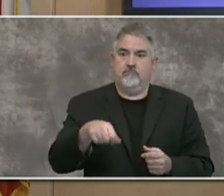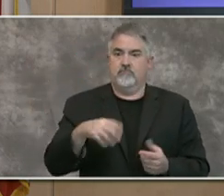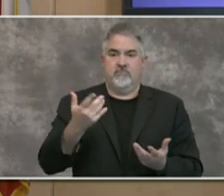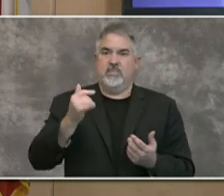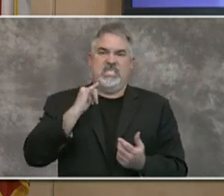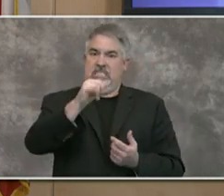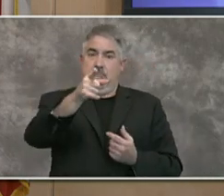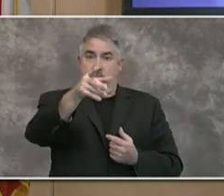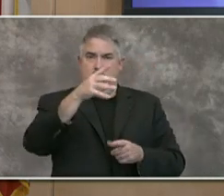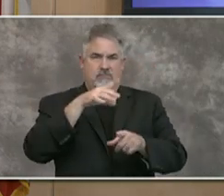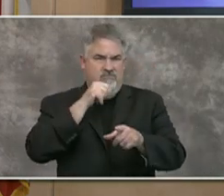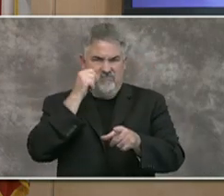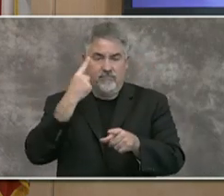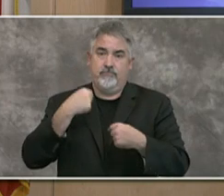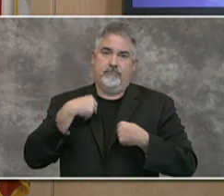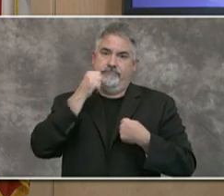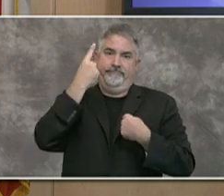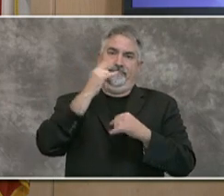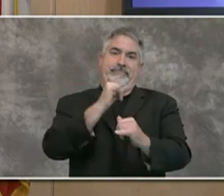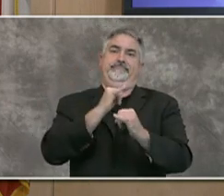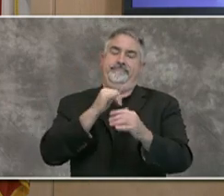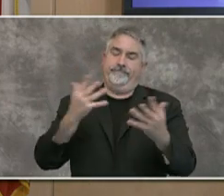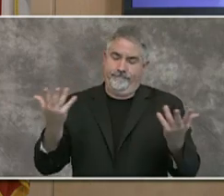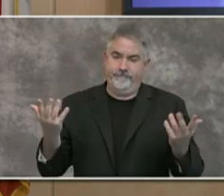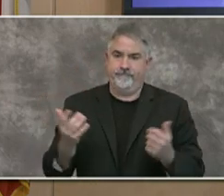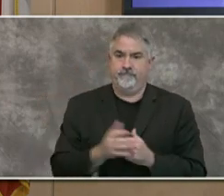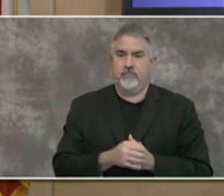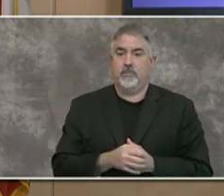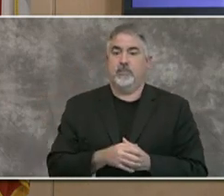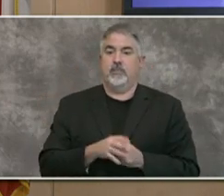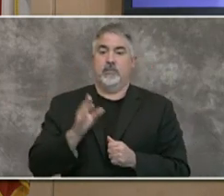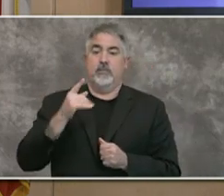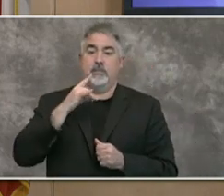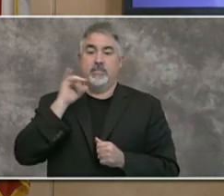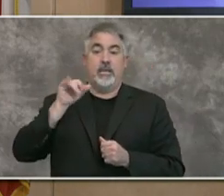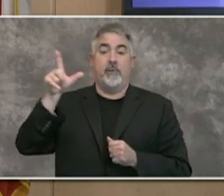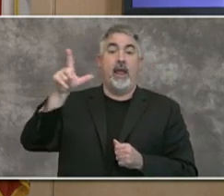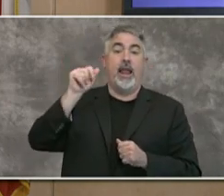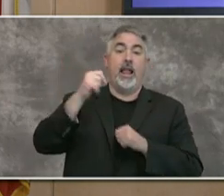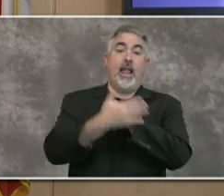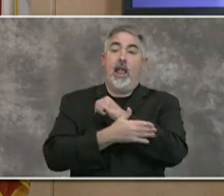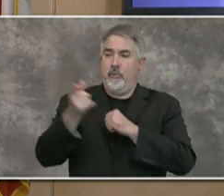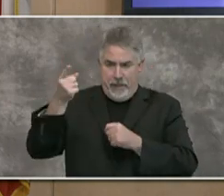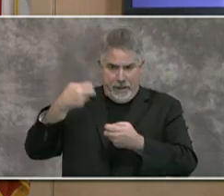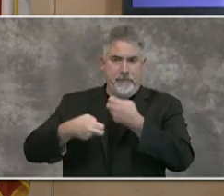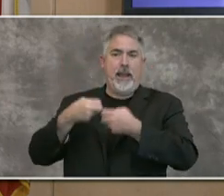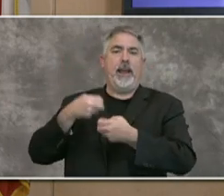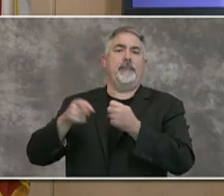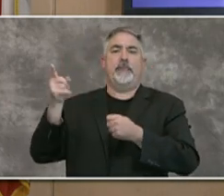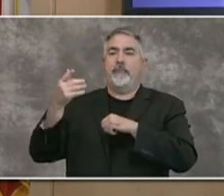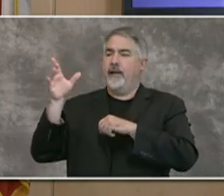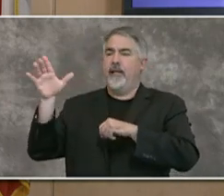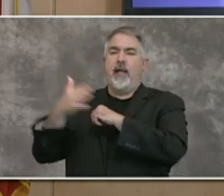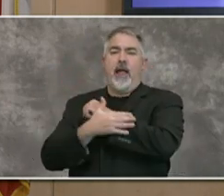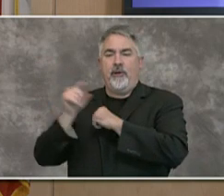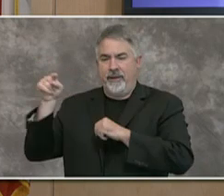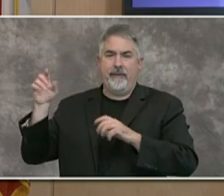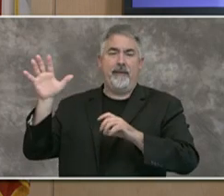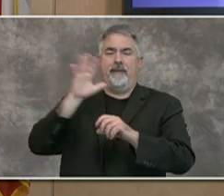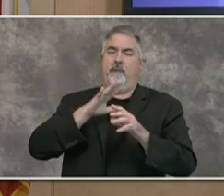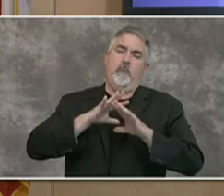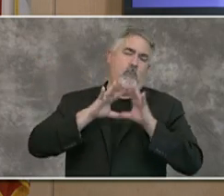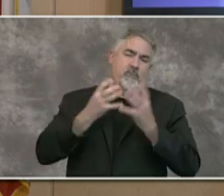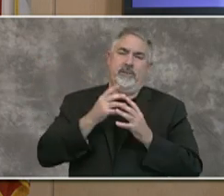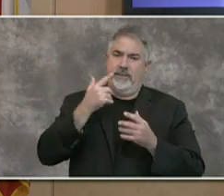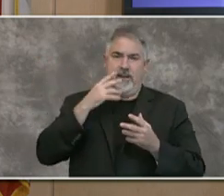us in San Diego County as it is to our friends in Los Angeles County and Orange County and the state of California and the state of New York